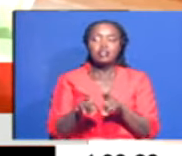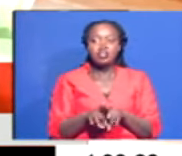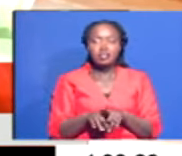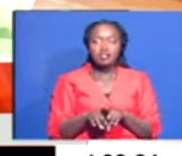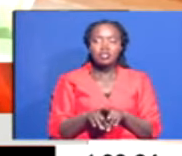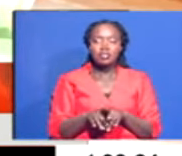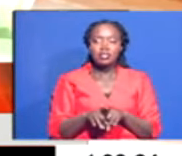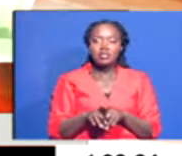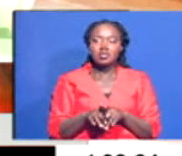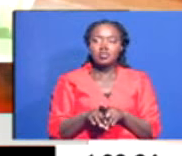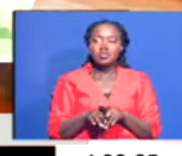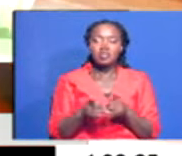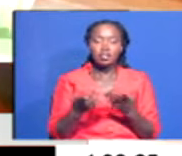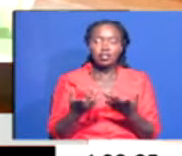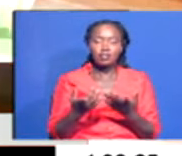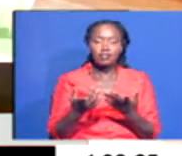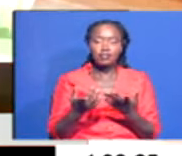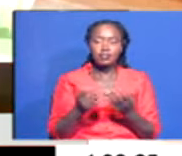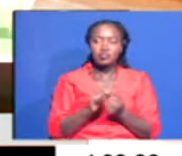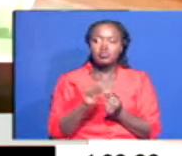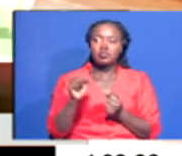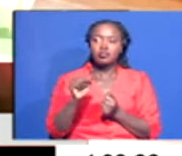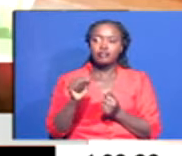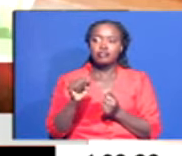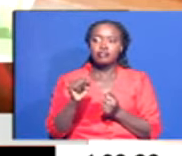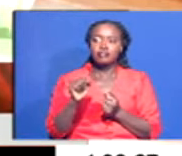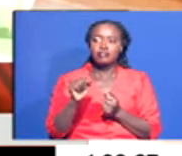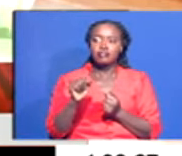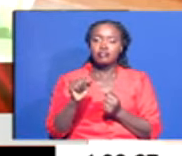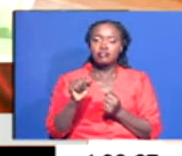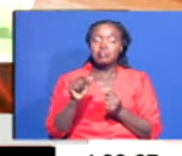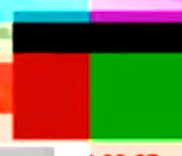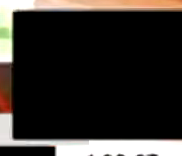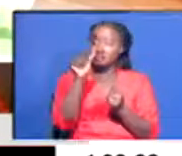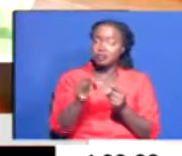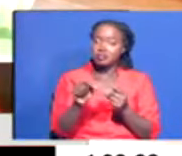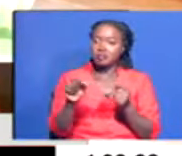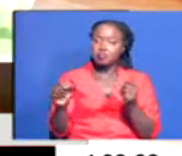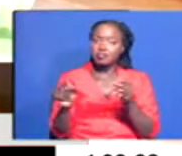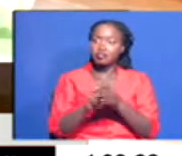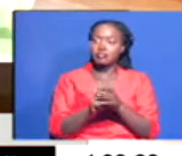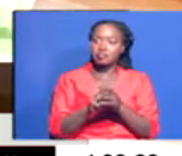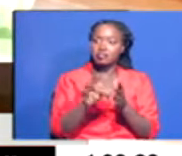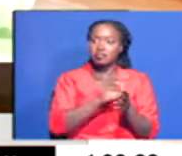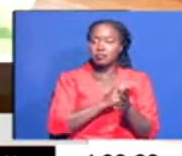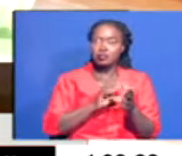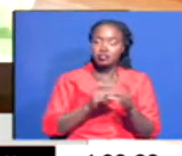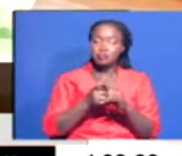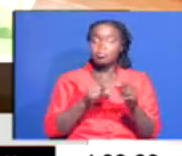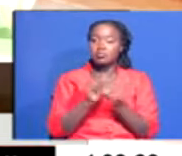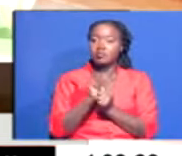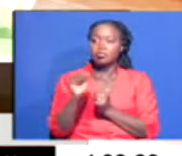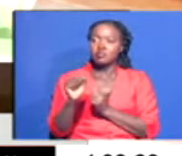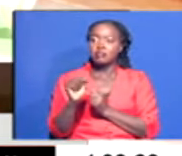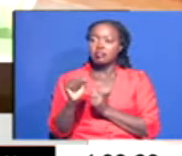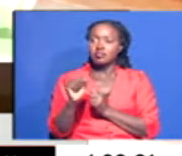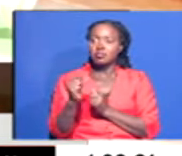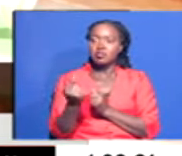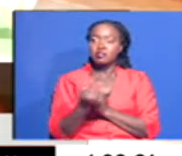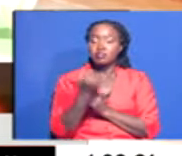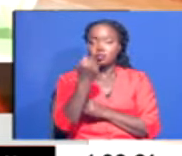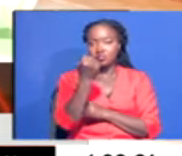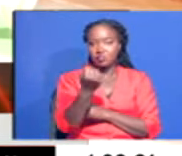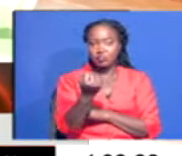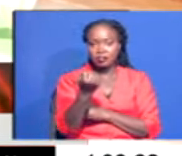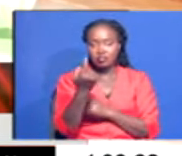15 candidates have been have appeared before the commission, and out of those 15 candidates, only 5 have